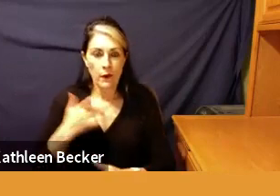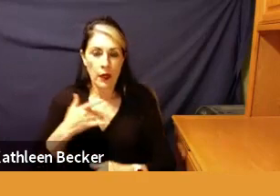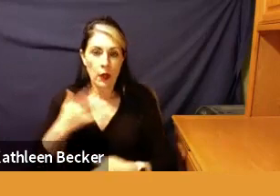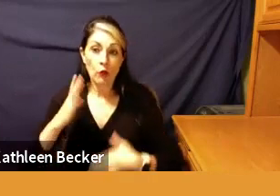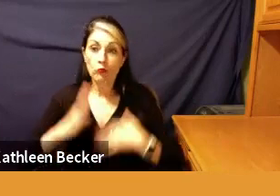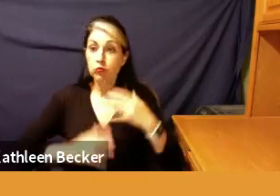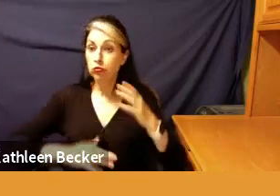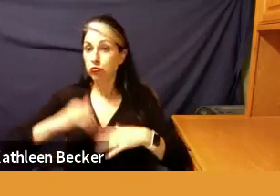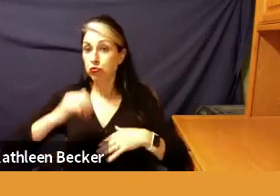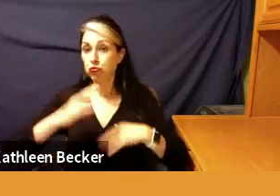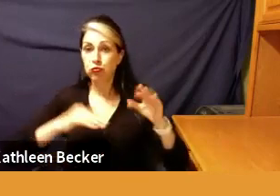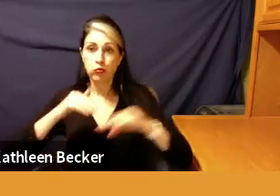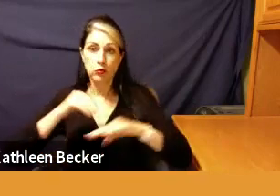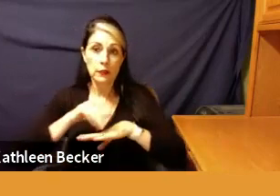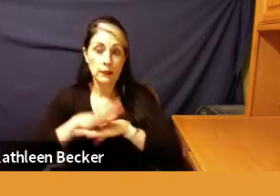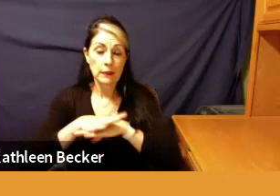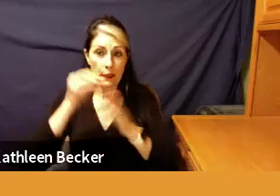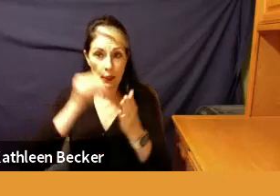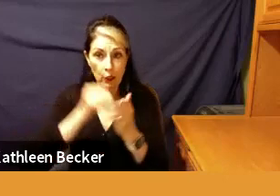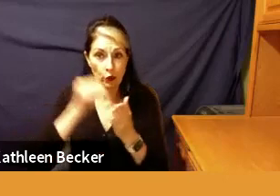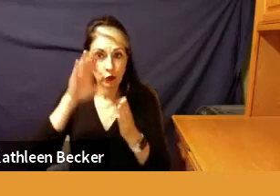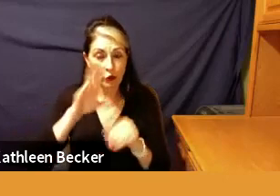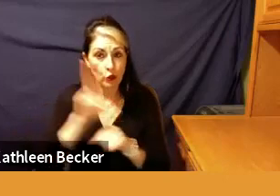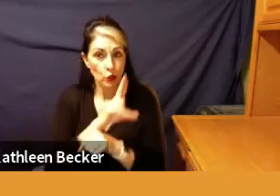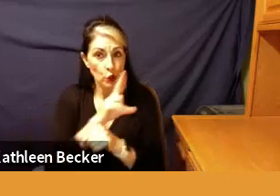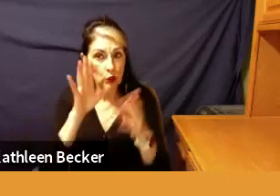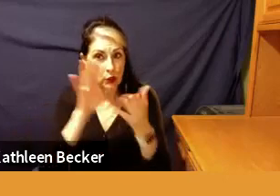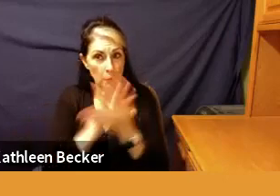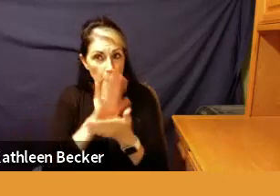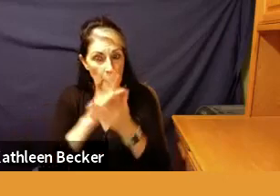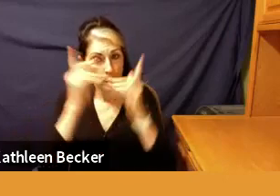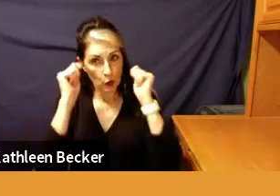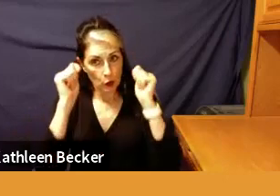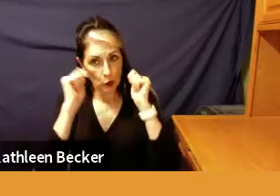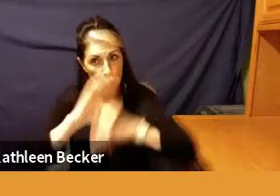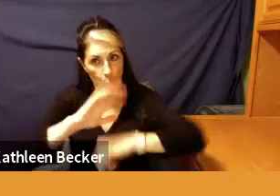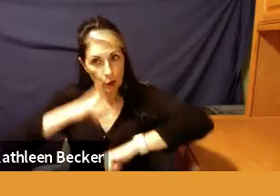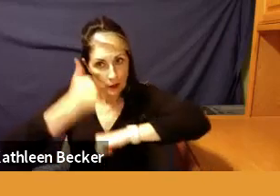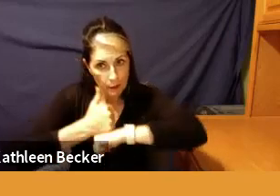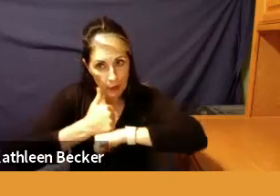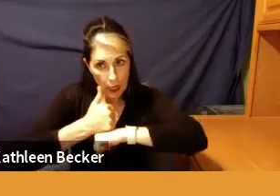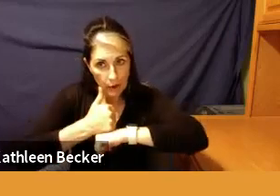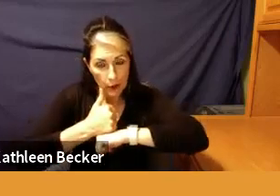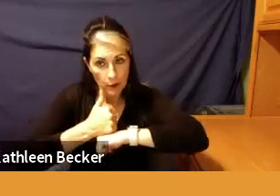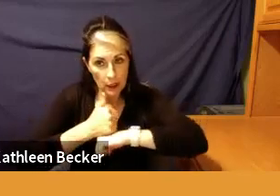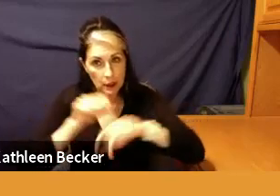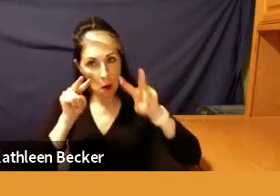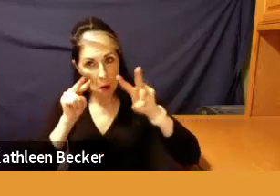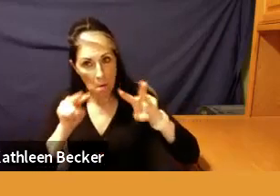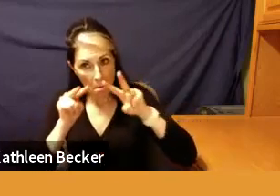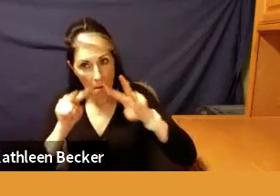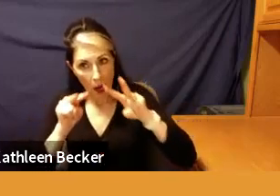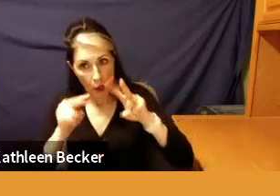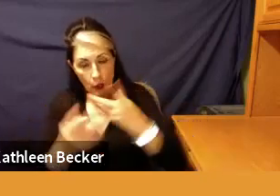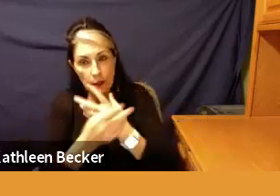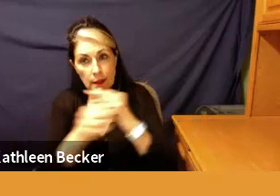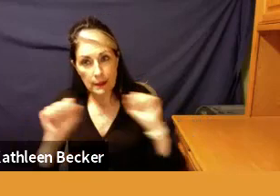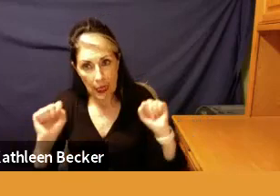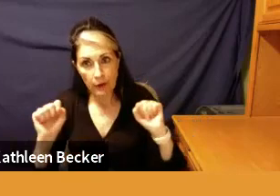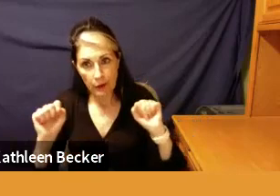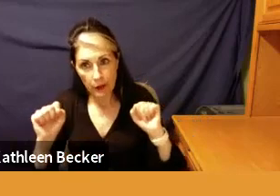comfortable sending your student to use the paper tutoring platform because it is monitored and it is safe for them.